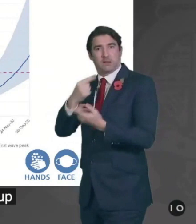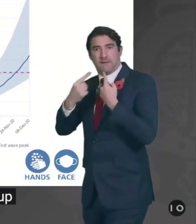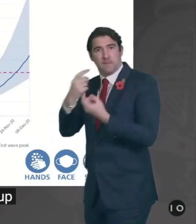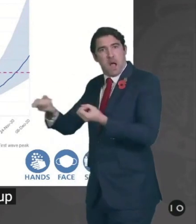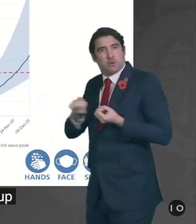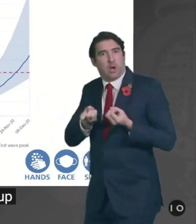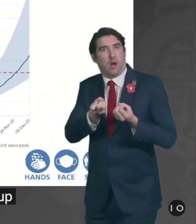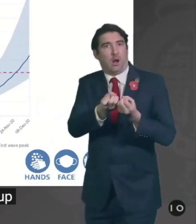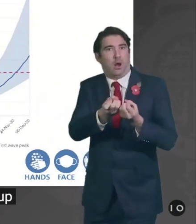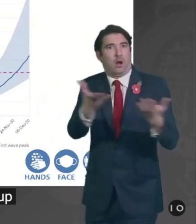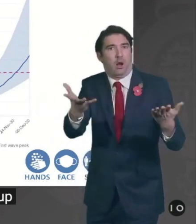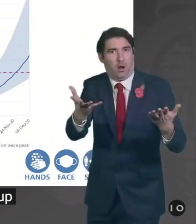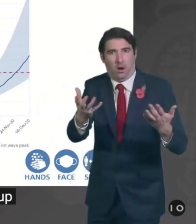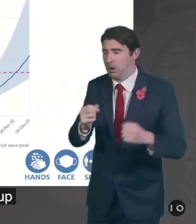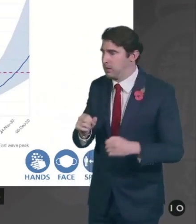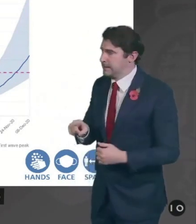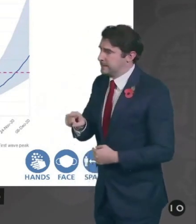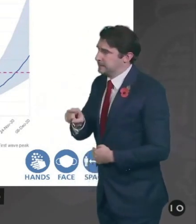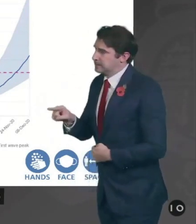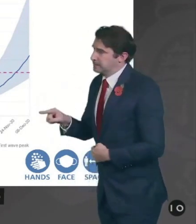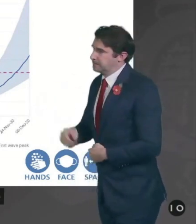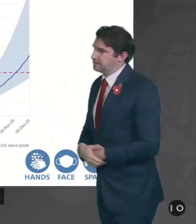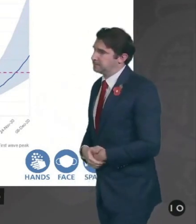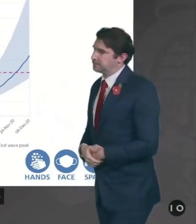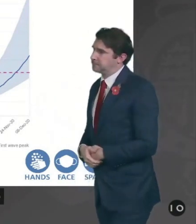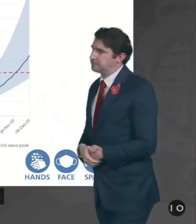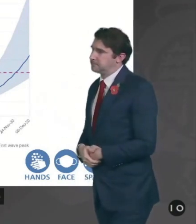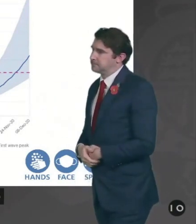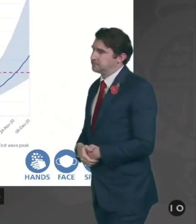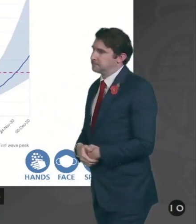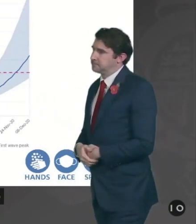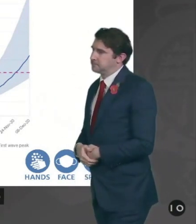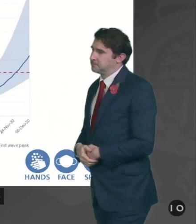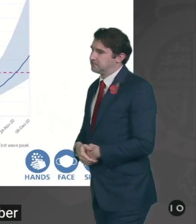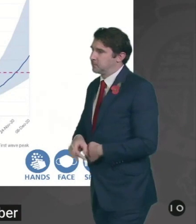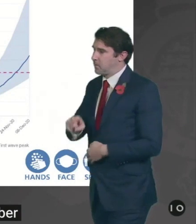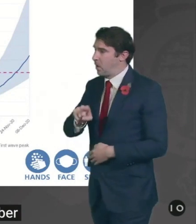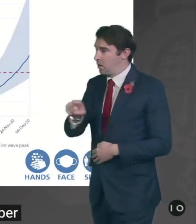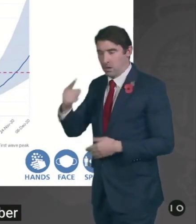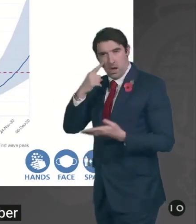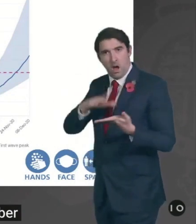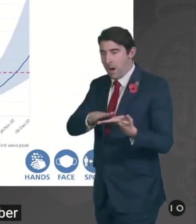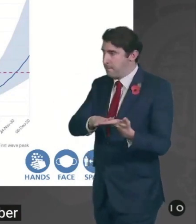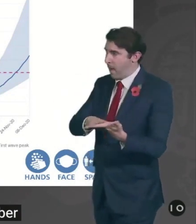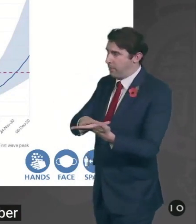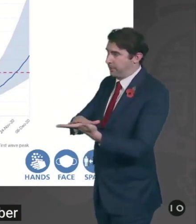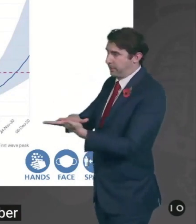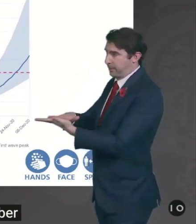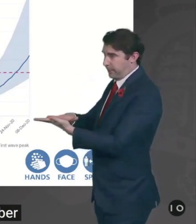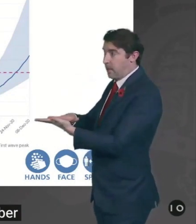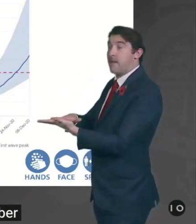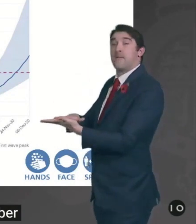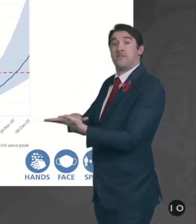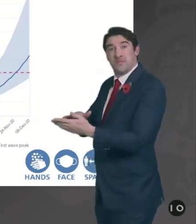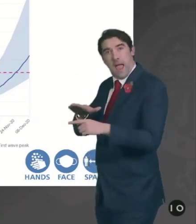date, today, and then the projections forward over the next 6 weeks. And this is a consensus view across